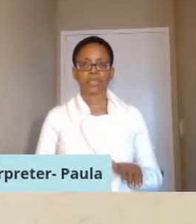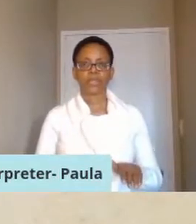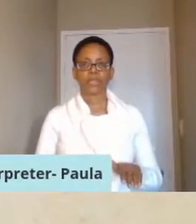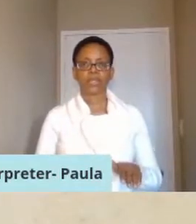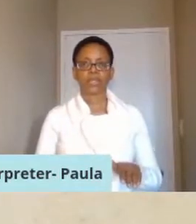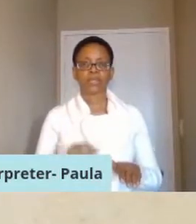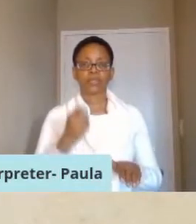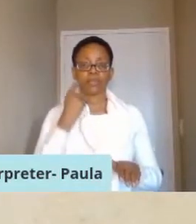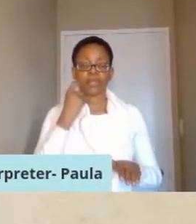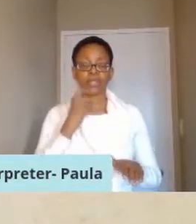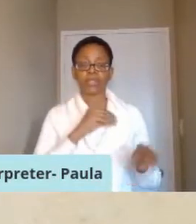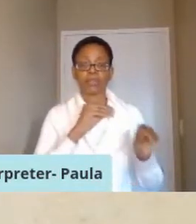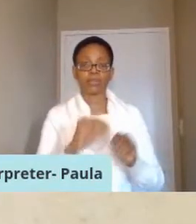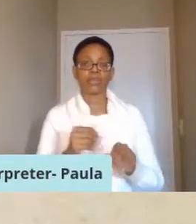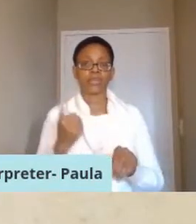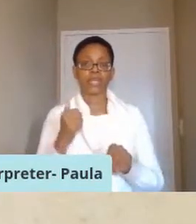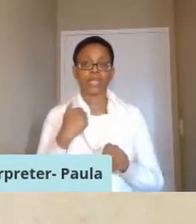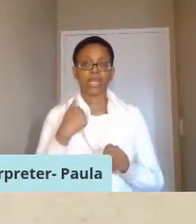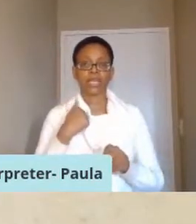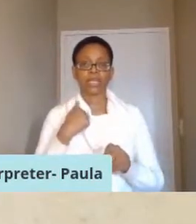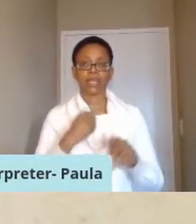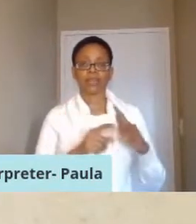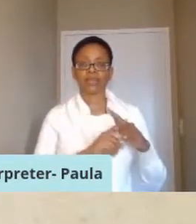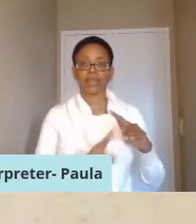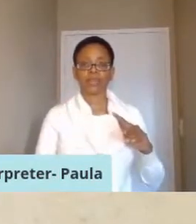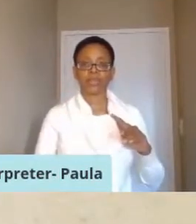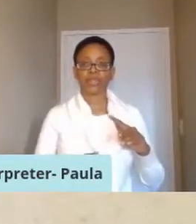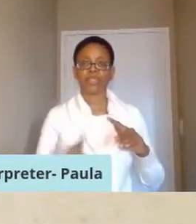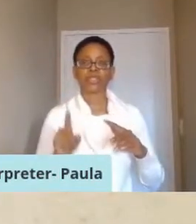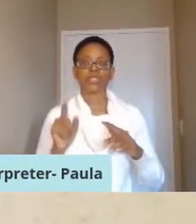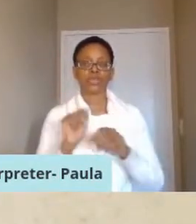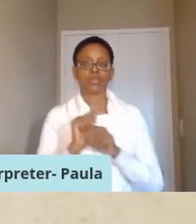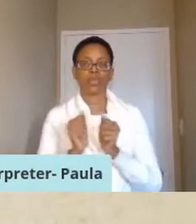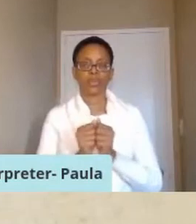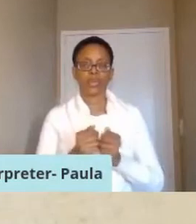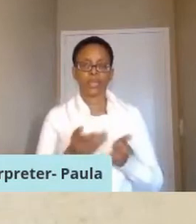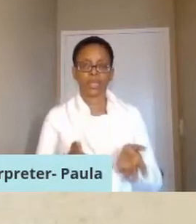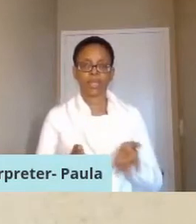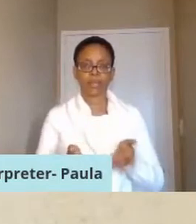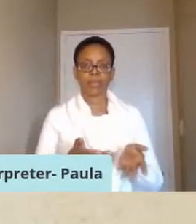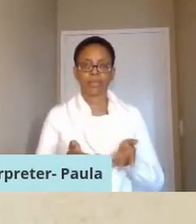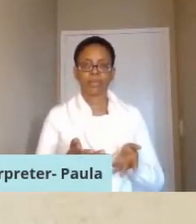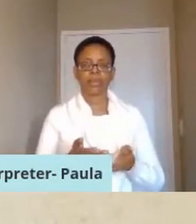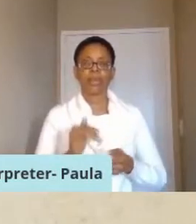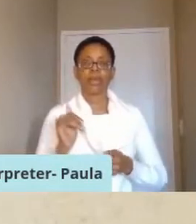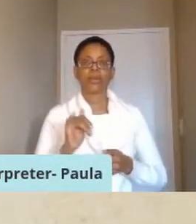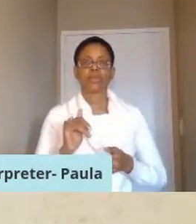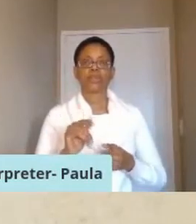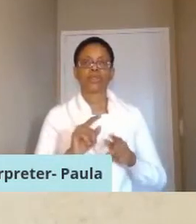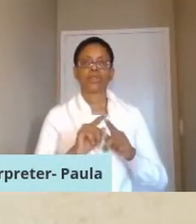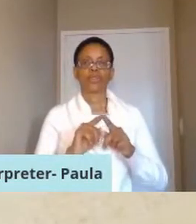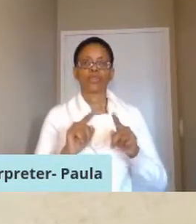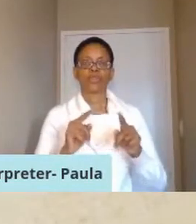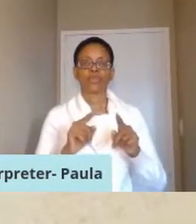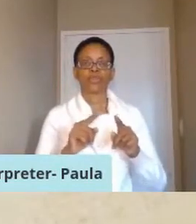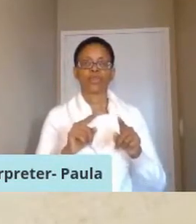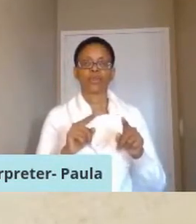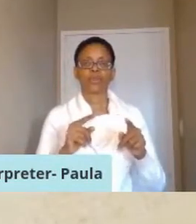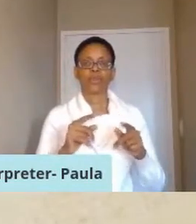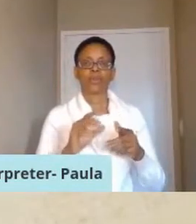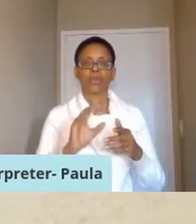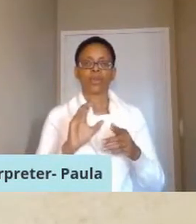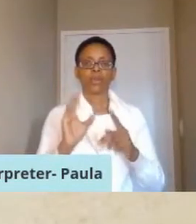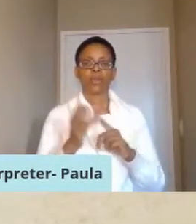just landed in Canada as refugees. She also worked in cross-cultural learning center with